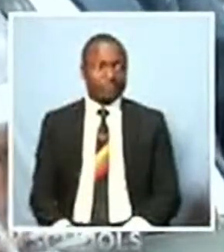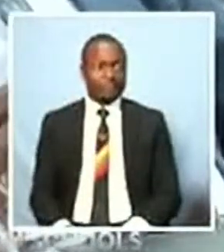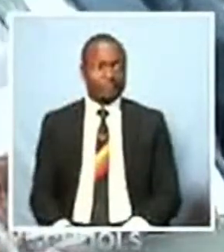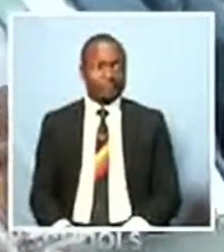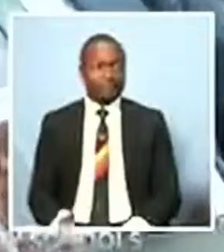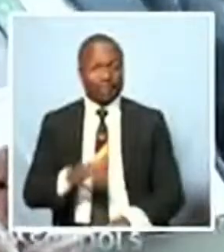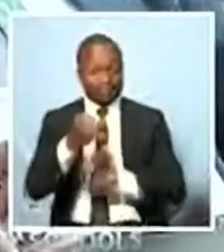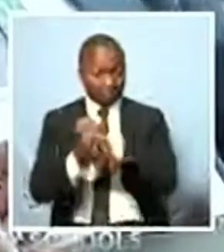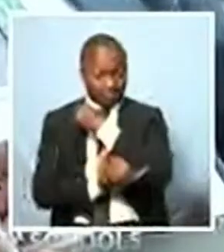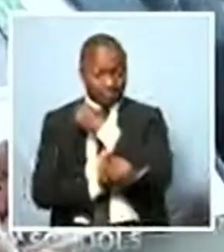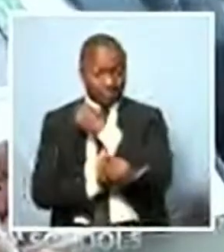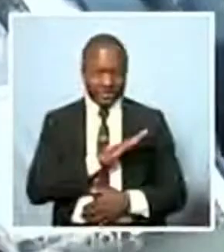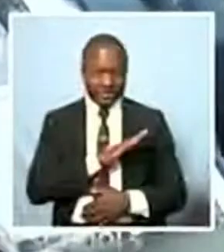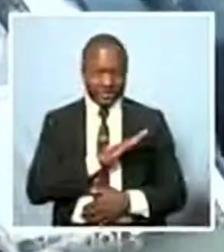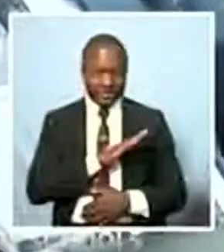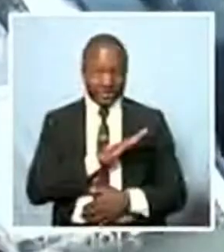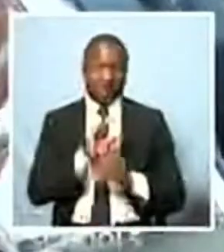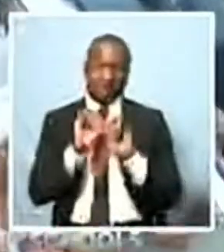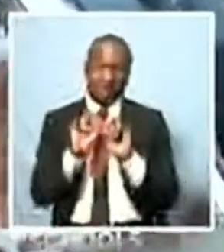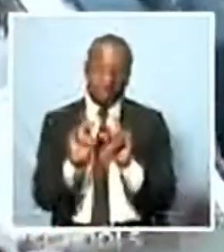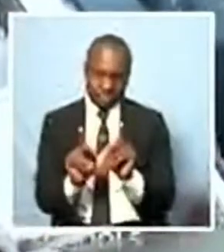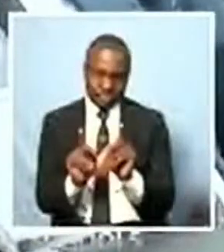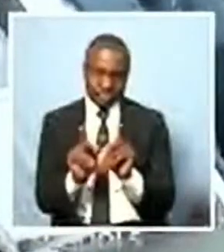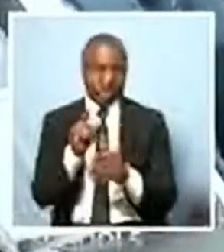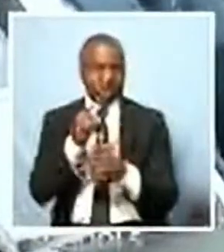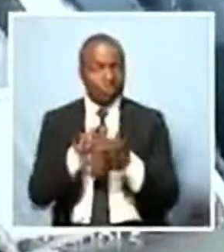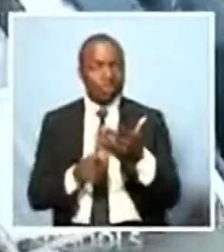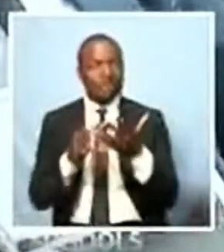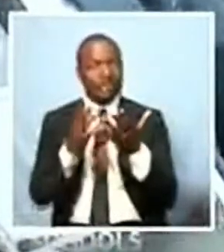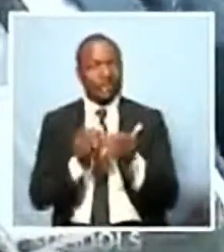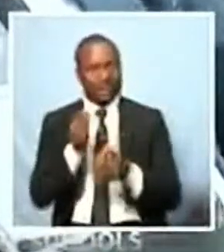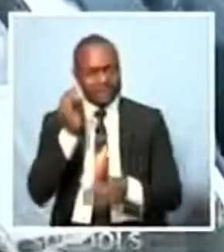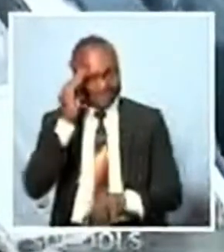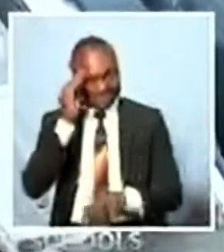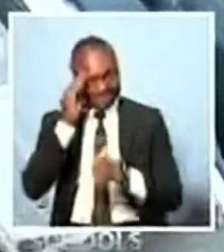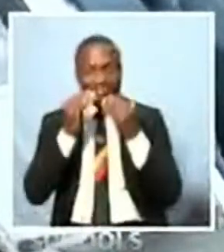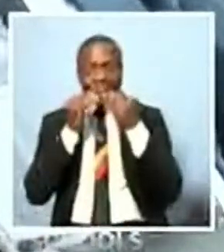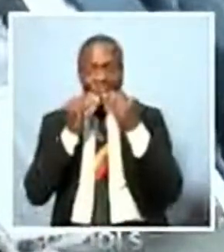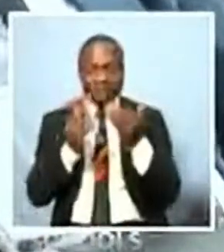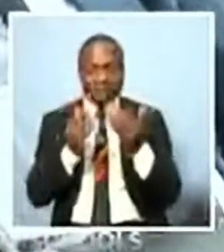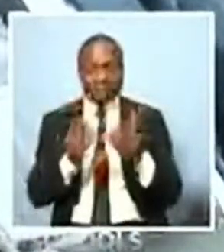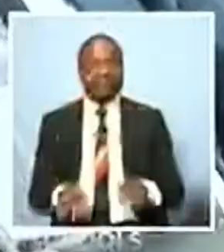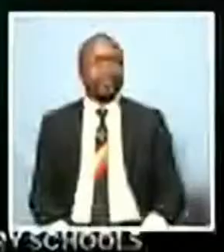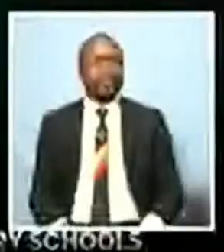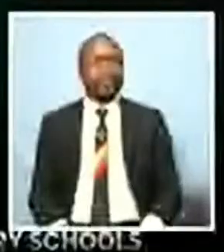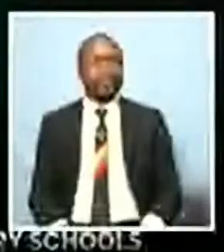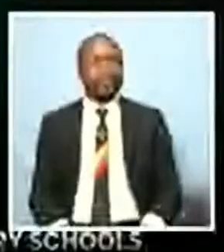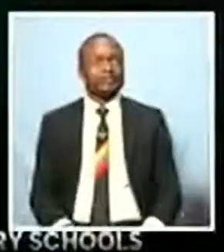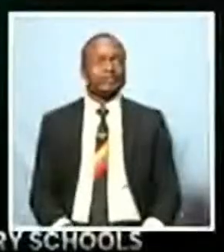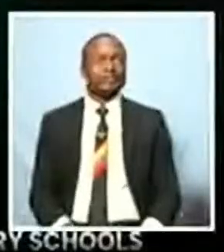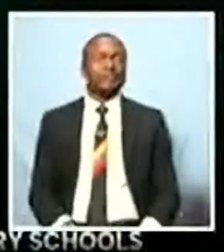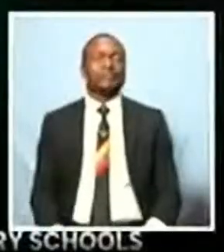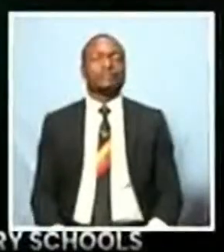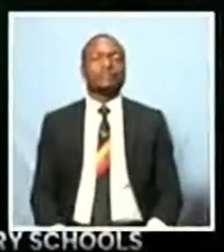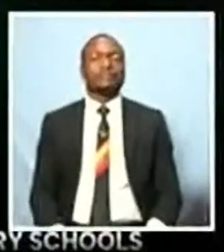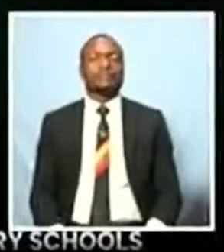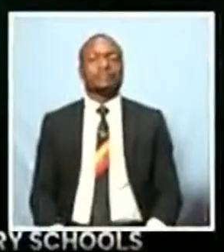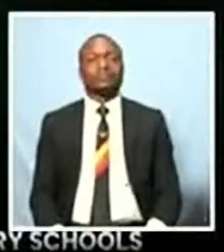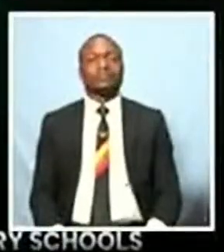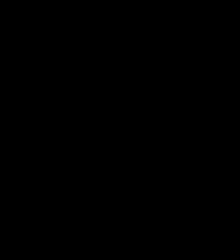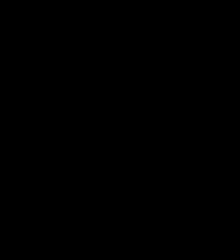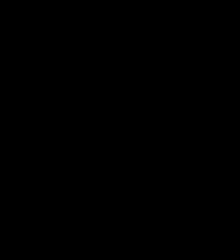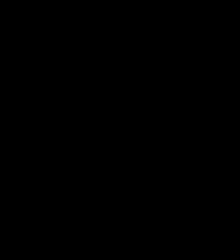They've been introduced now. Okay, that is what I wanted to understand. Thank you. Yeah. Okay. Maybe your